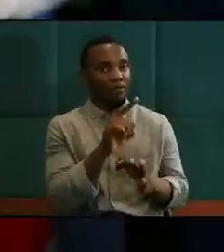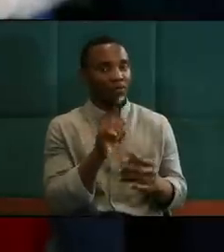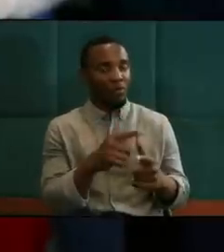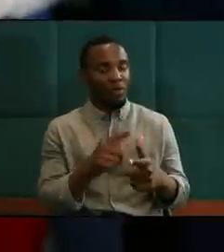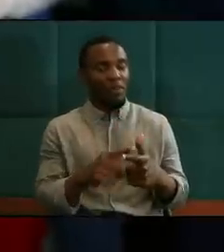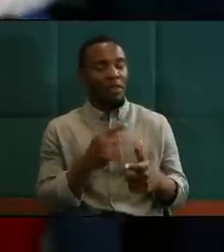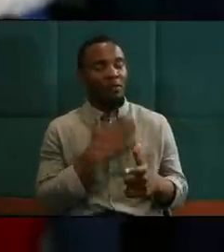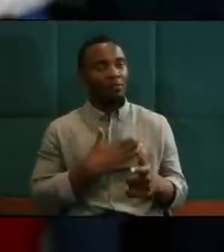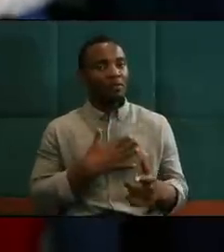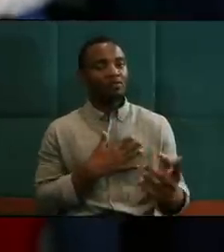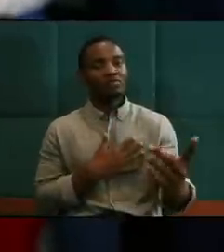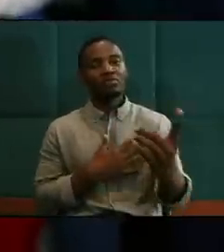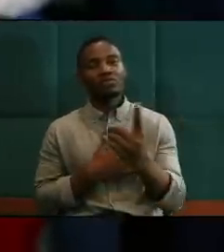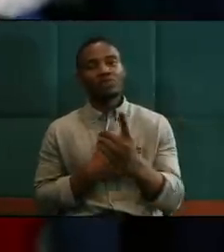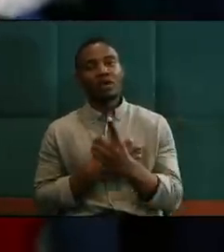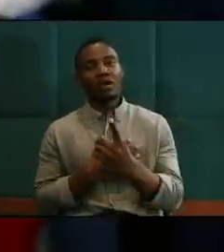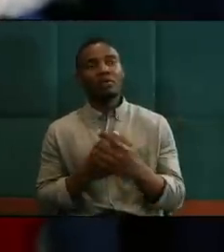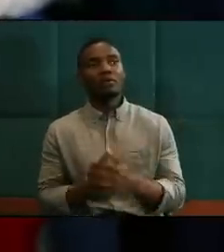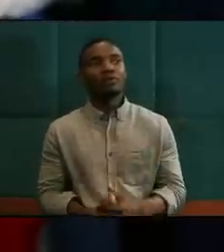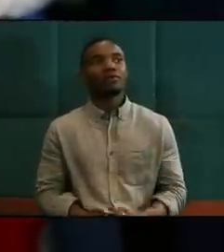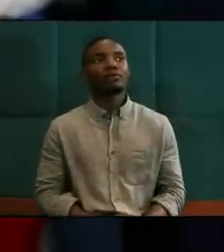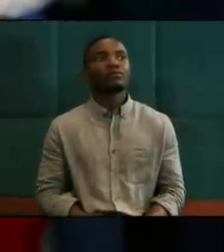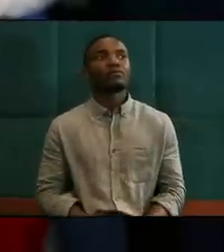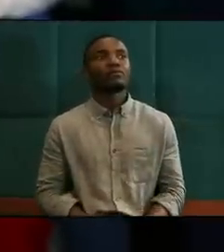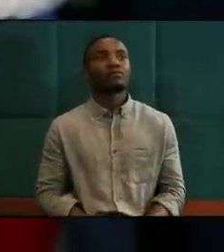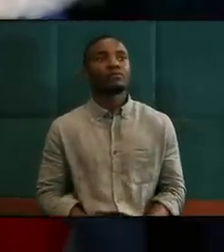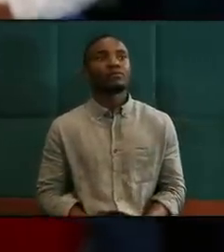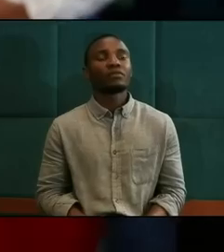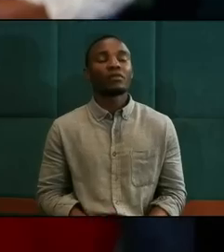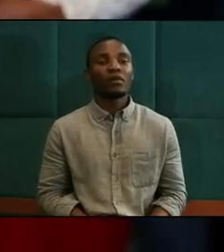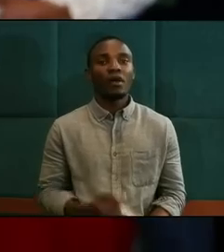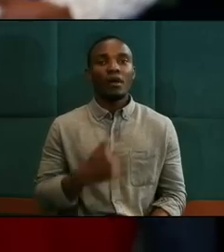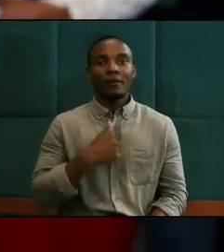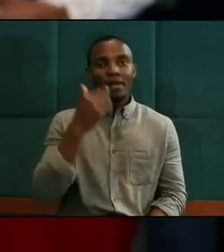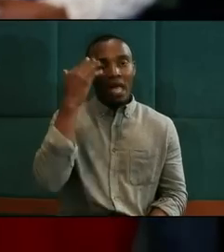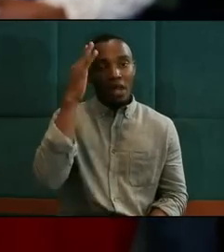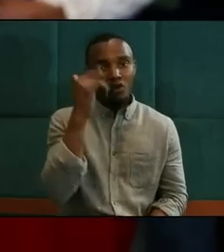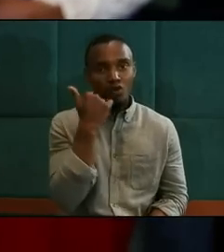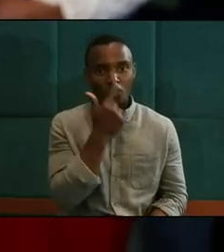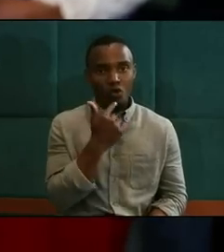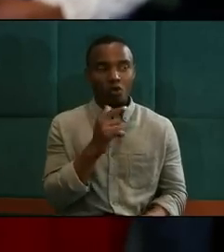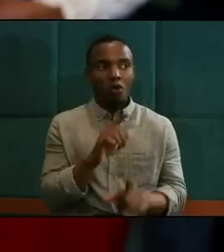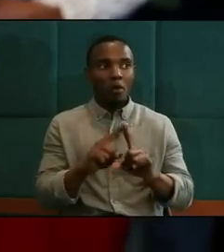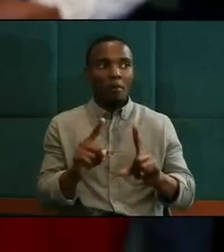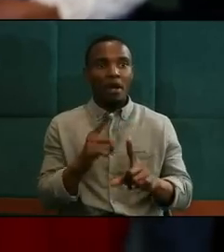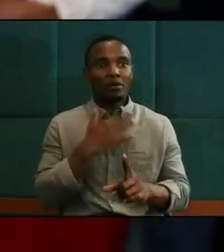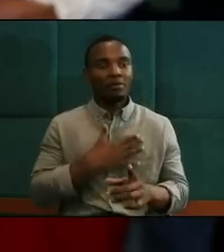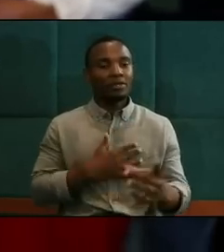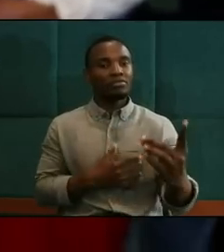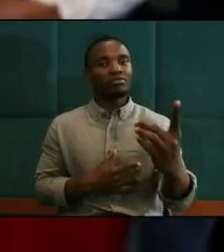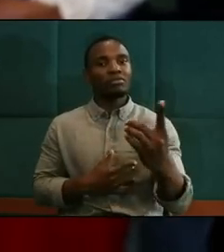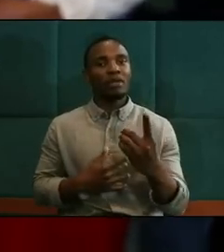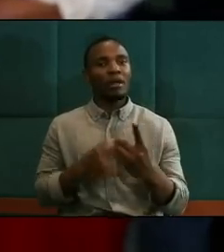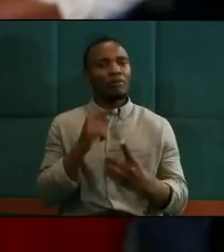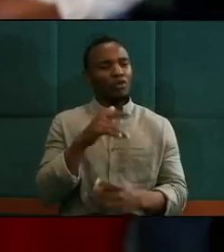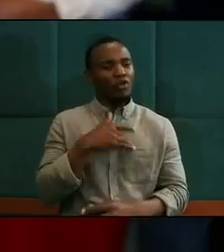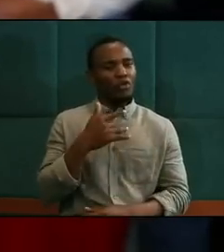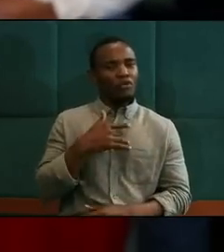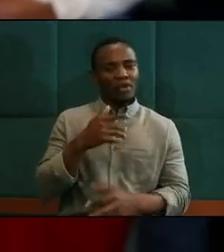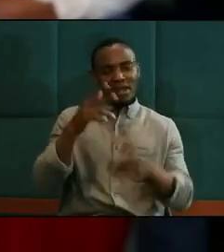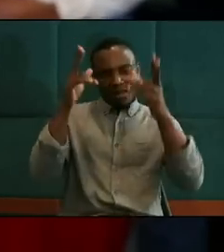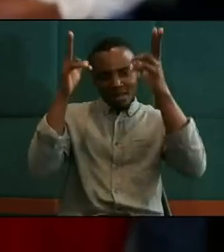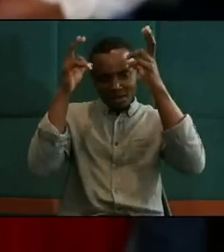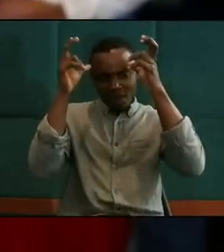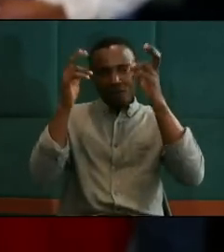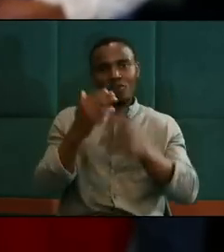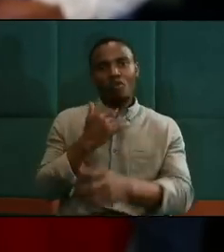I'm lingering for you. Come. Come. I don't know who that describes. Come. Come. You sense the devil is after